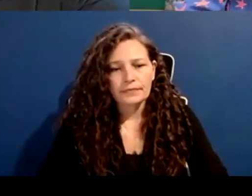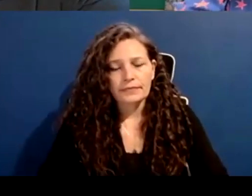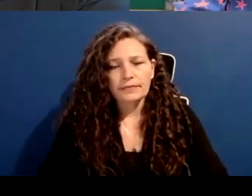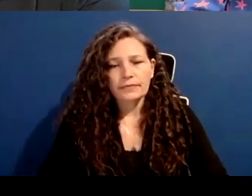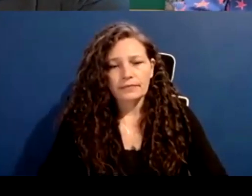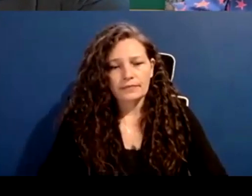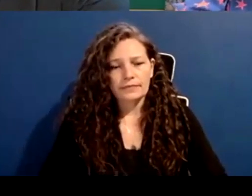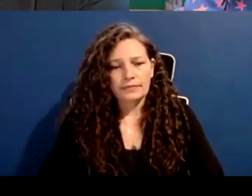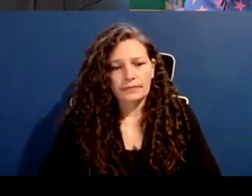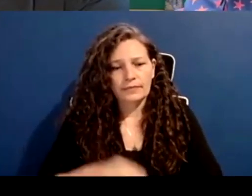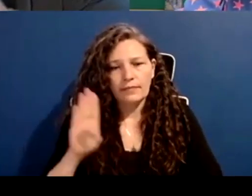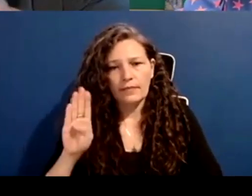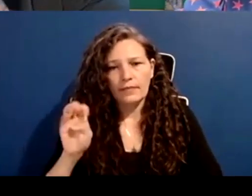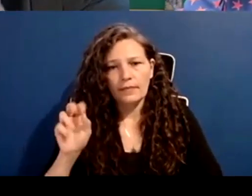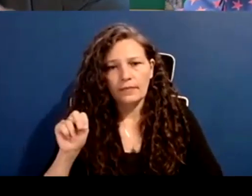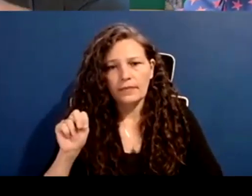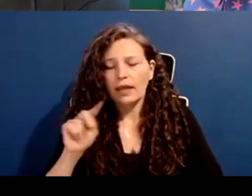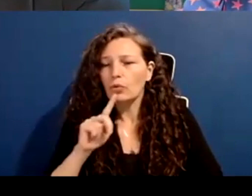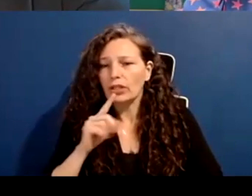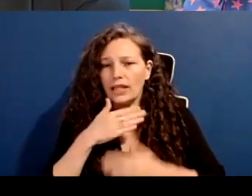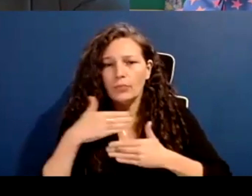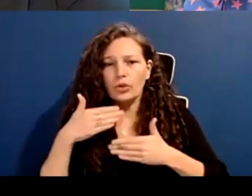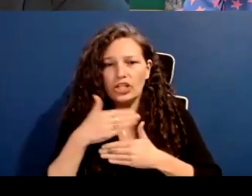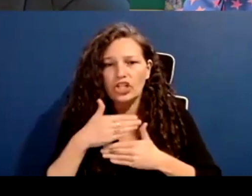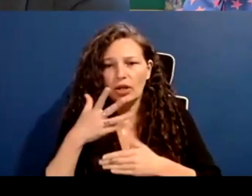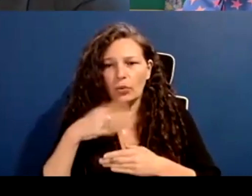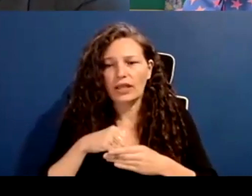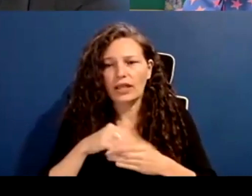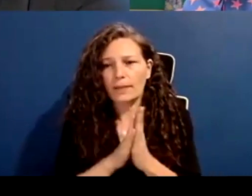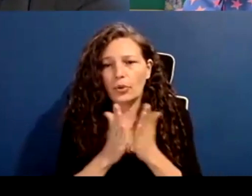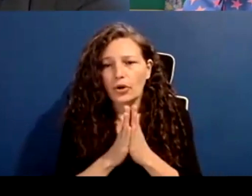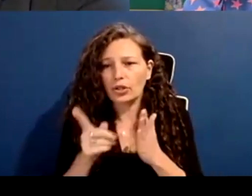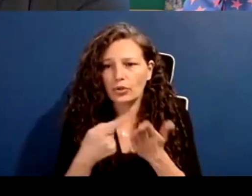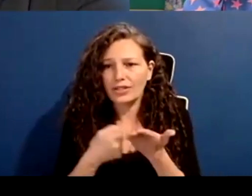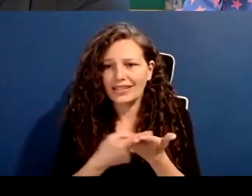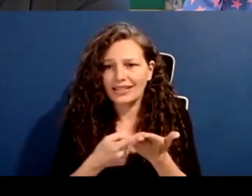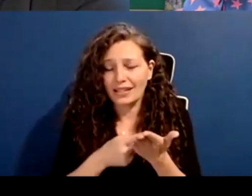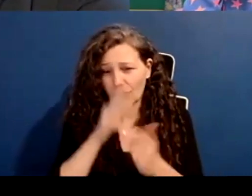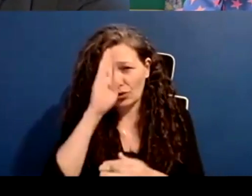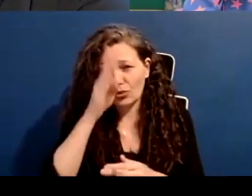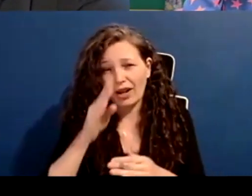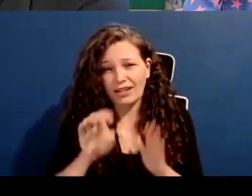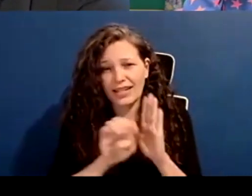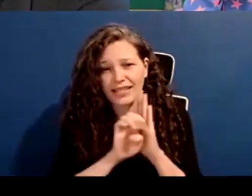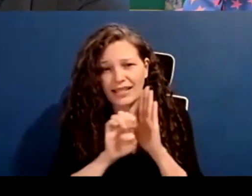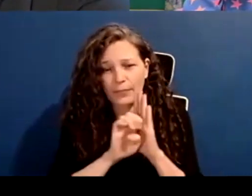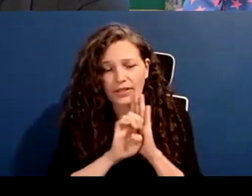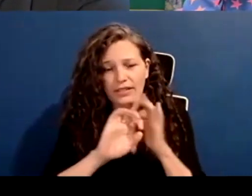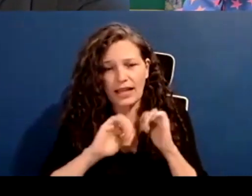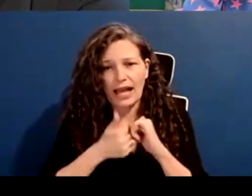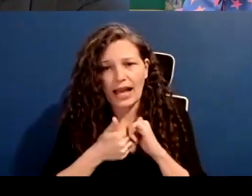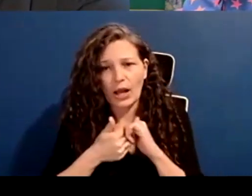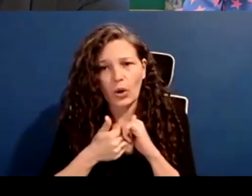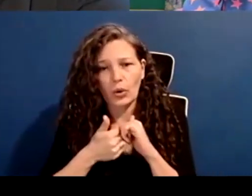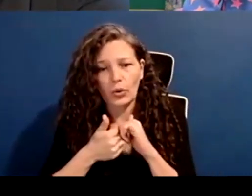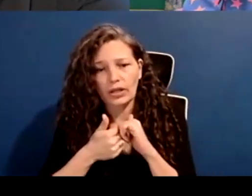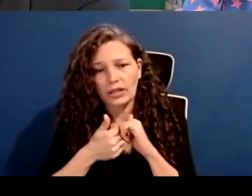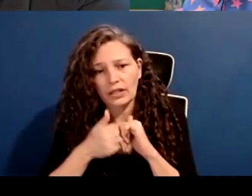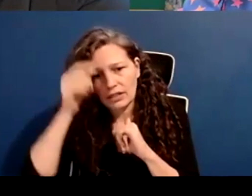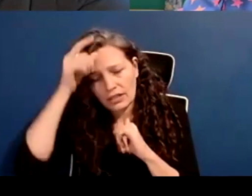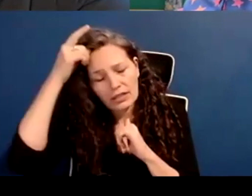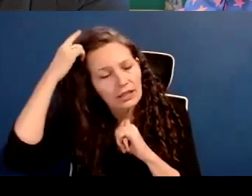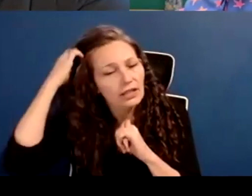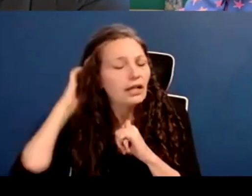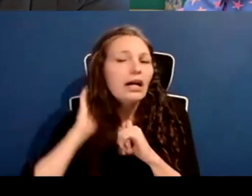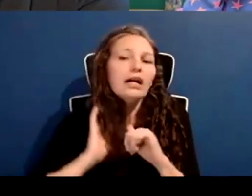Yeah, I really appreciate that in the book you talk about really direct examples of how folks like Cotton Mather